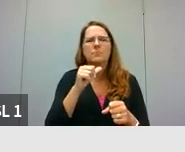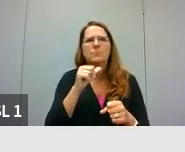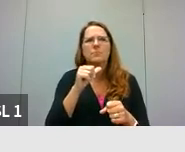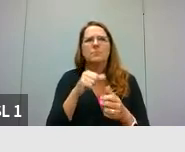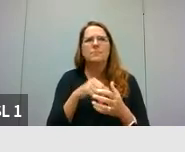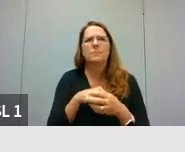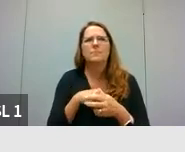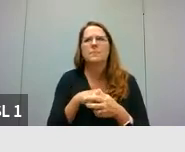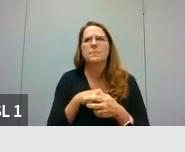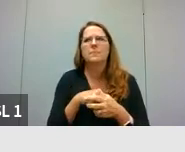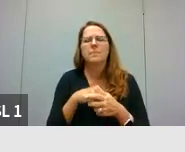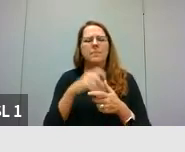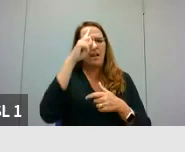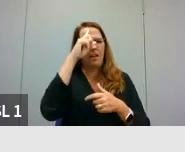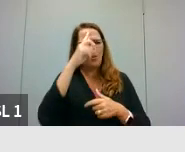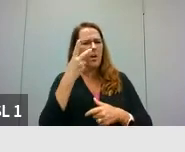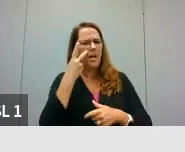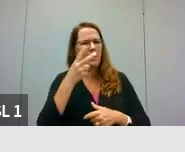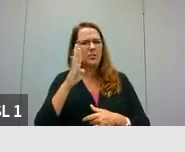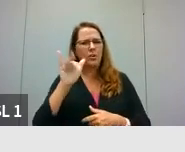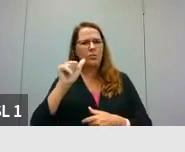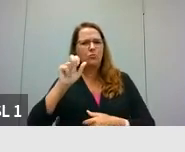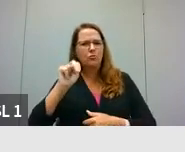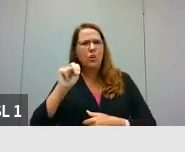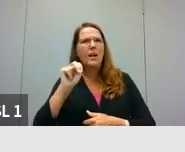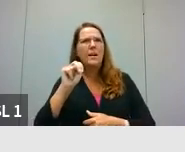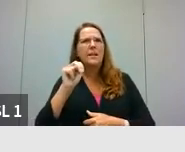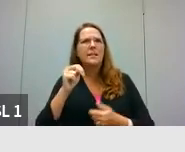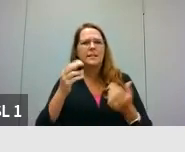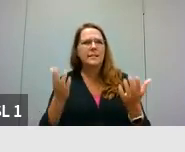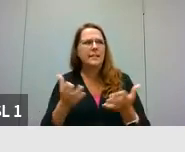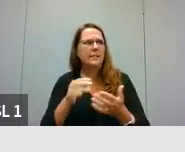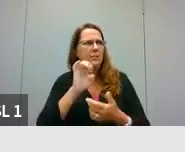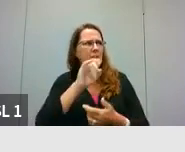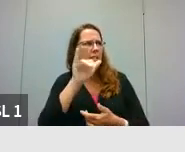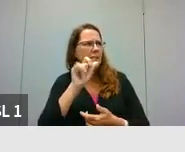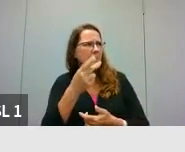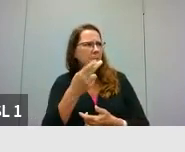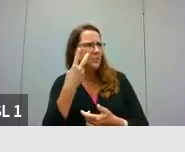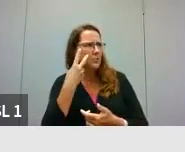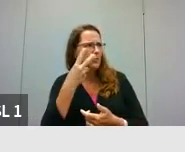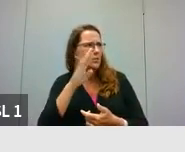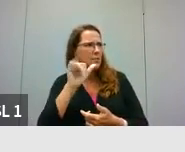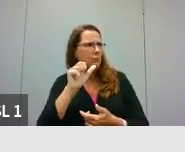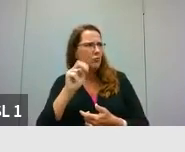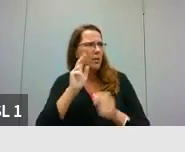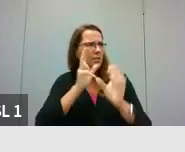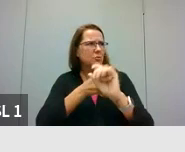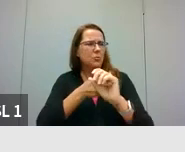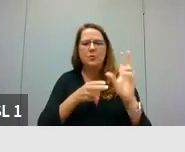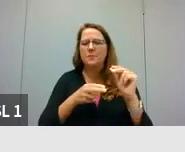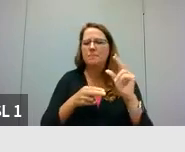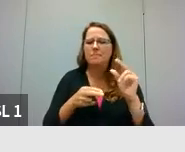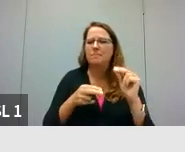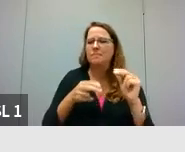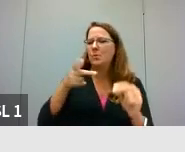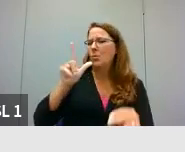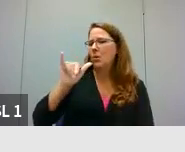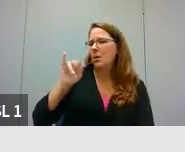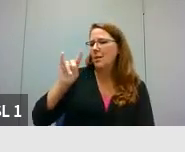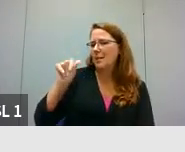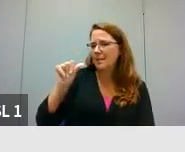technically, I thought I saw Brian up here. Elizabeth, did you see Brian join? Or